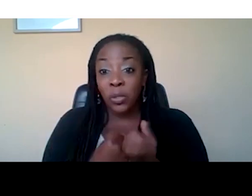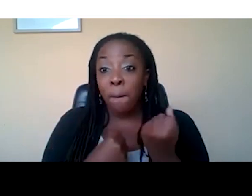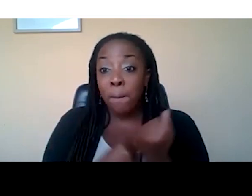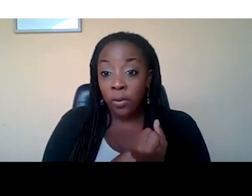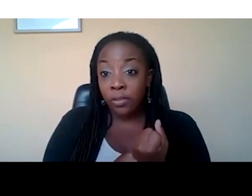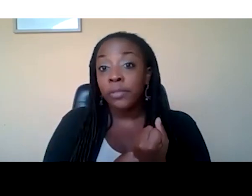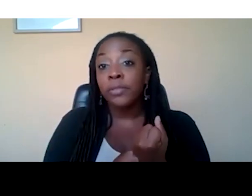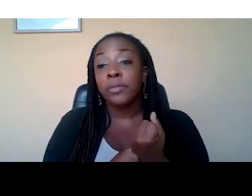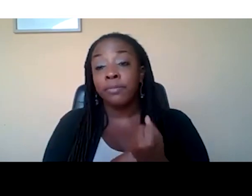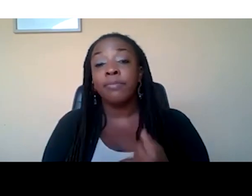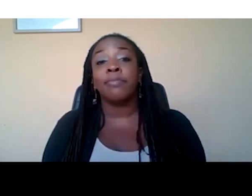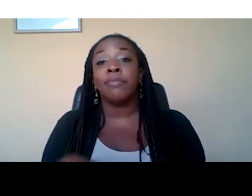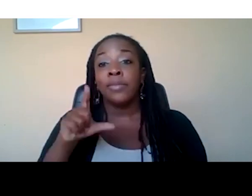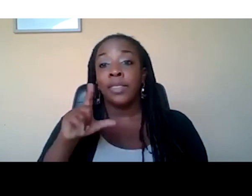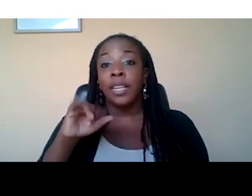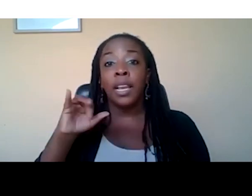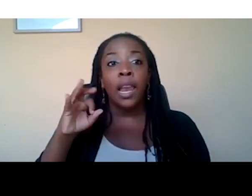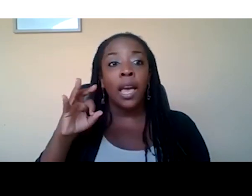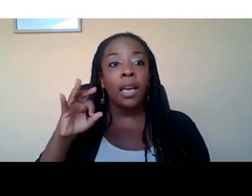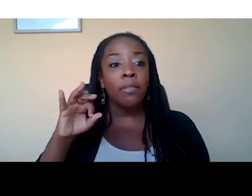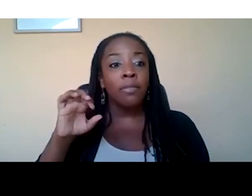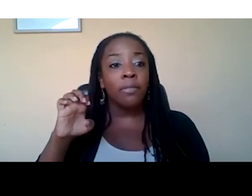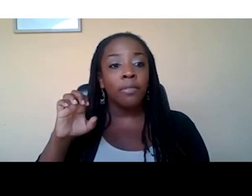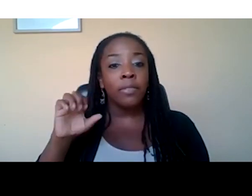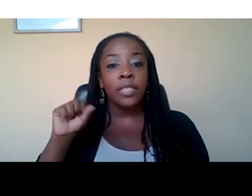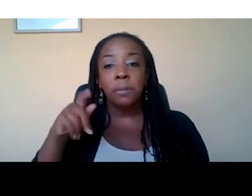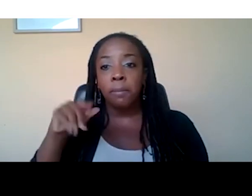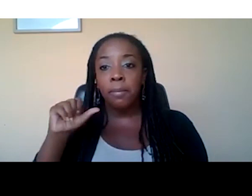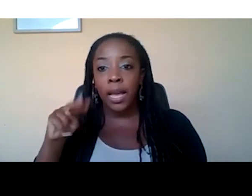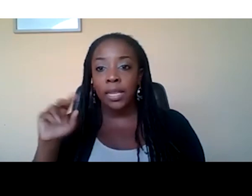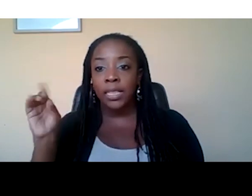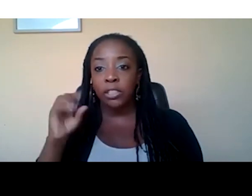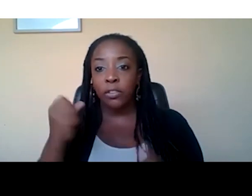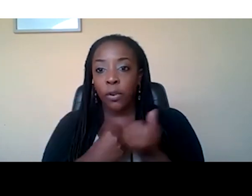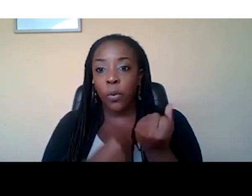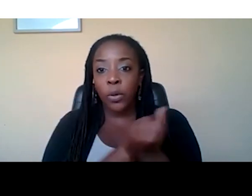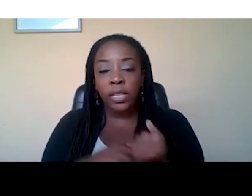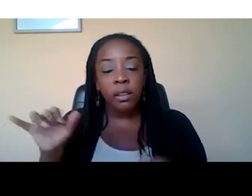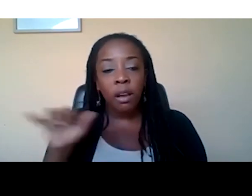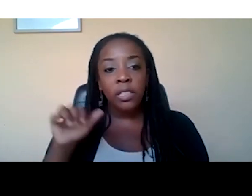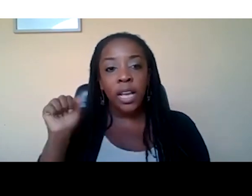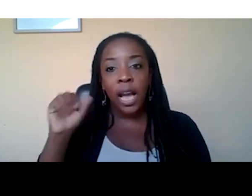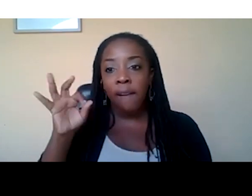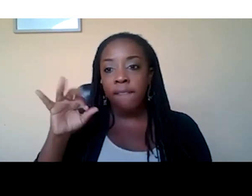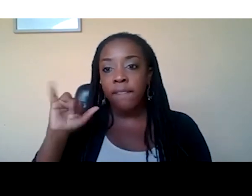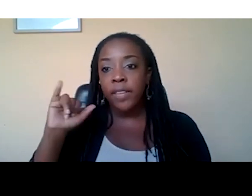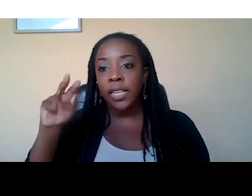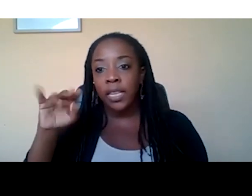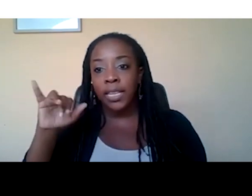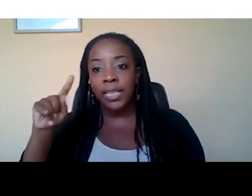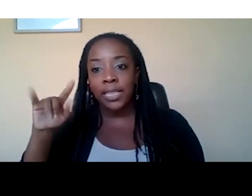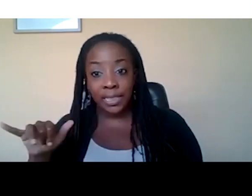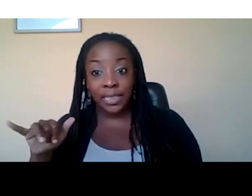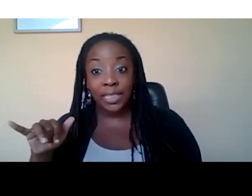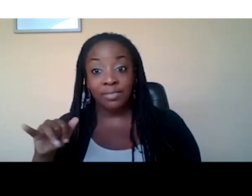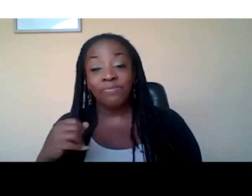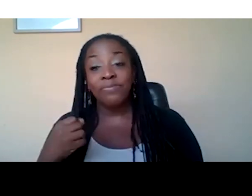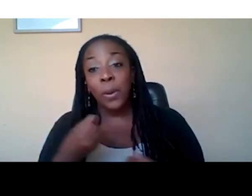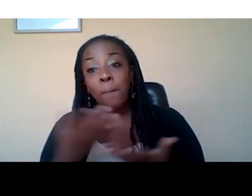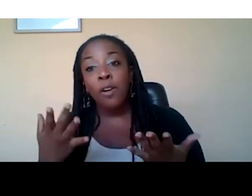and the Digital Foundation, and also we'd like to thank Affinity, who are provided technical